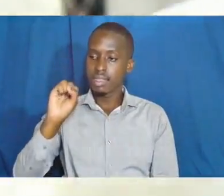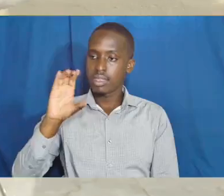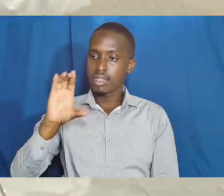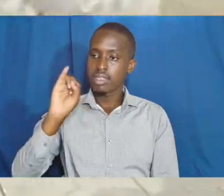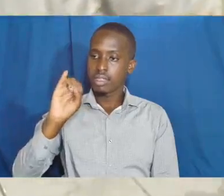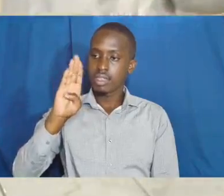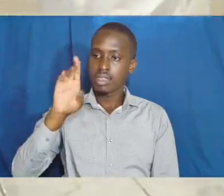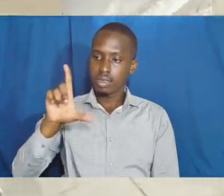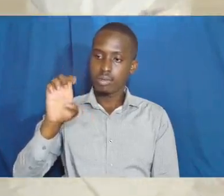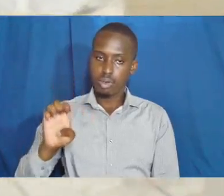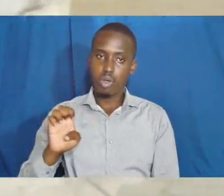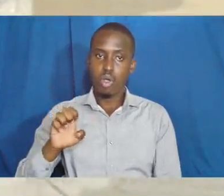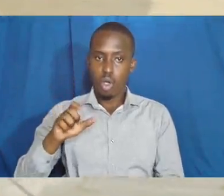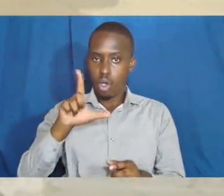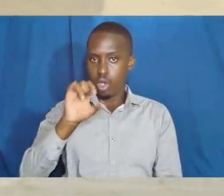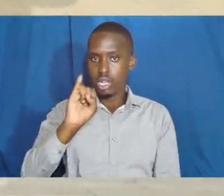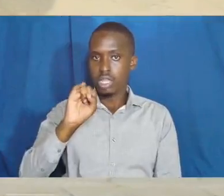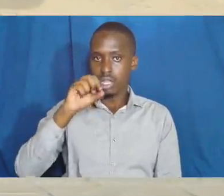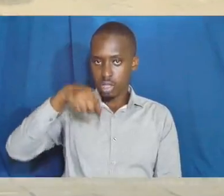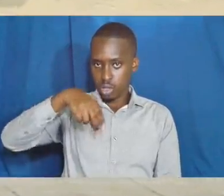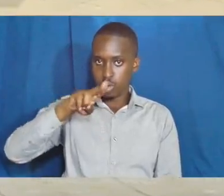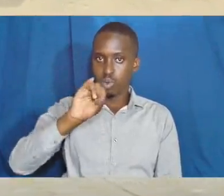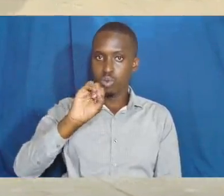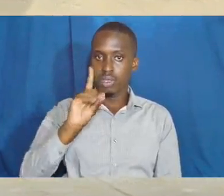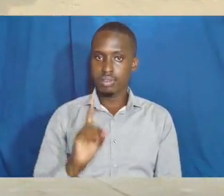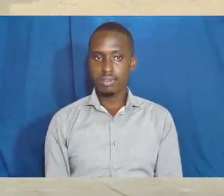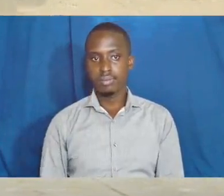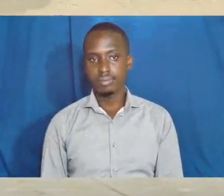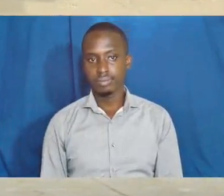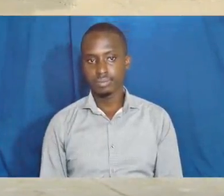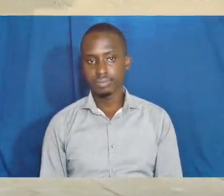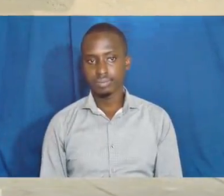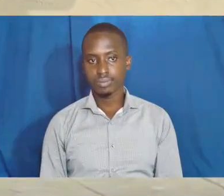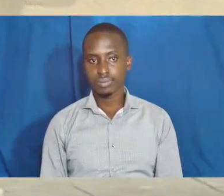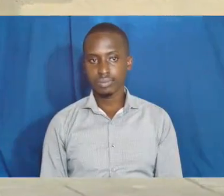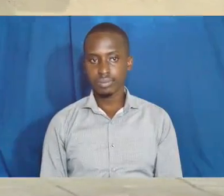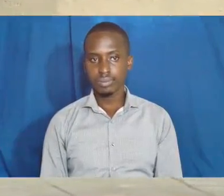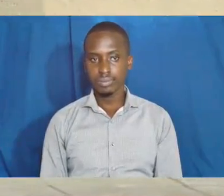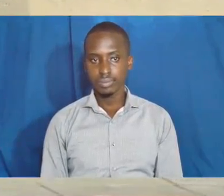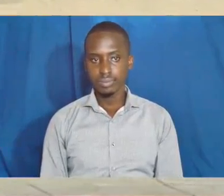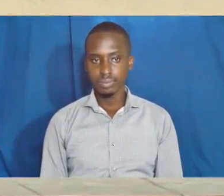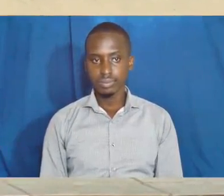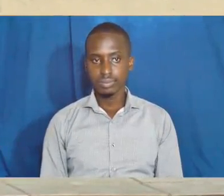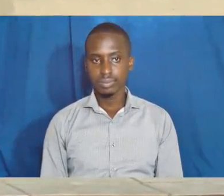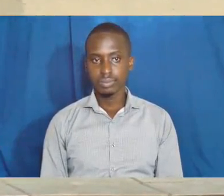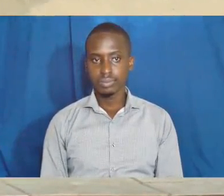liquids. So you have oil and water. So this makes